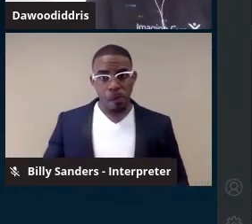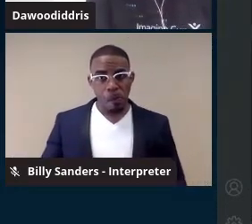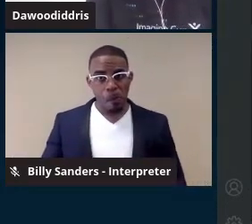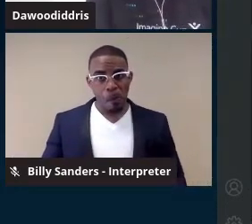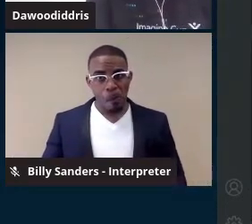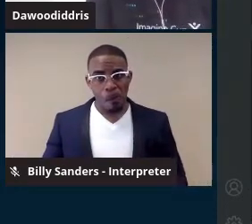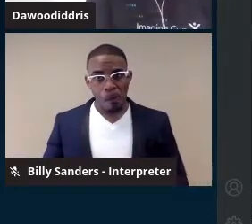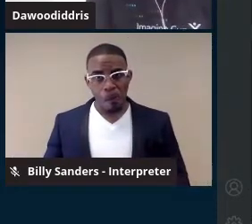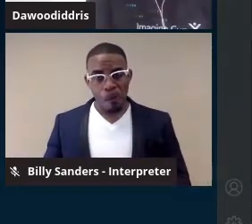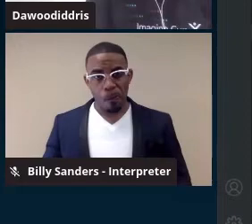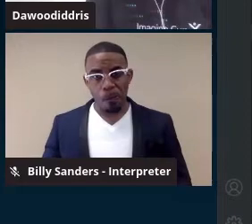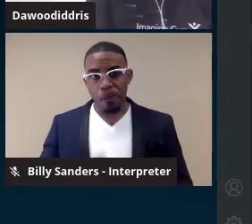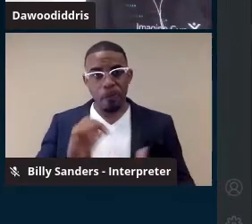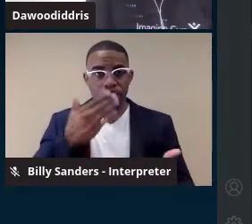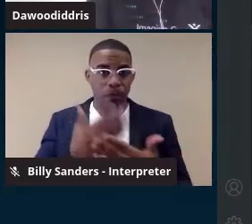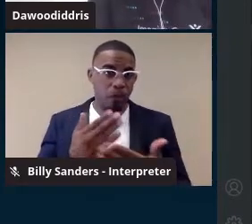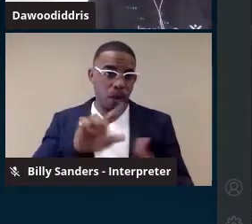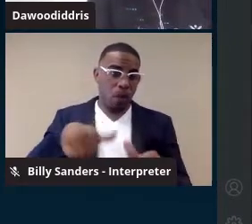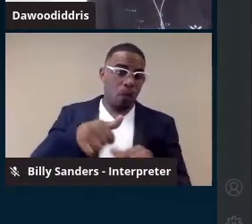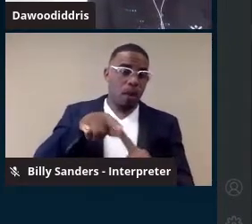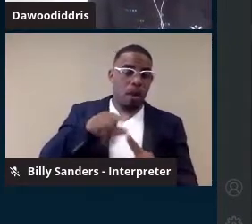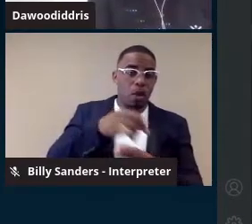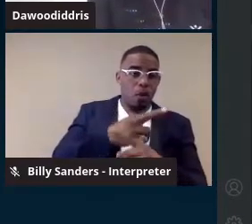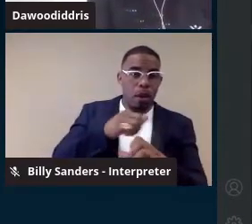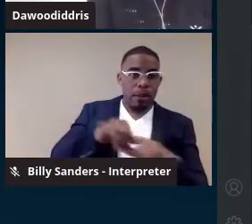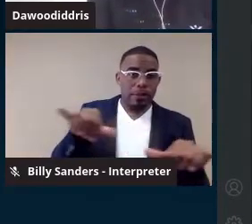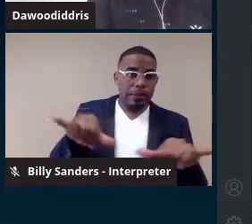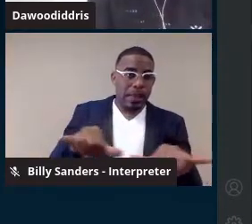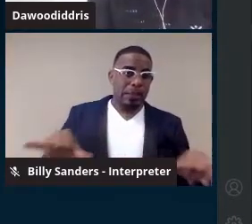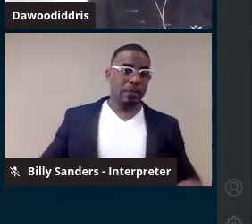And this could be our router instance.